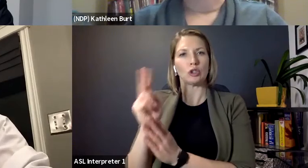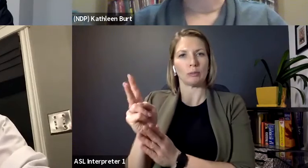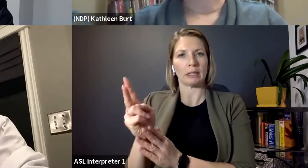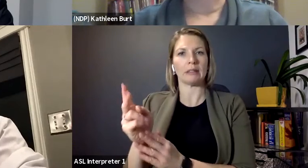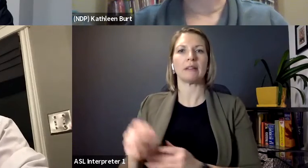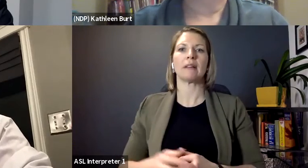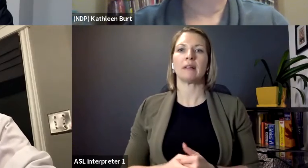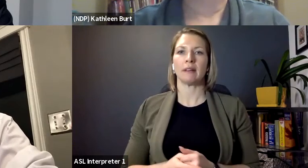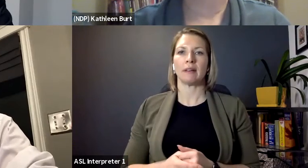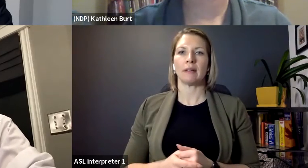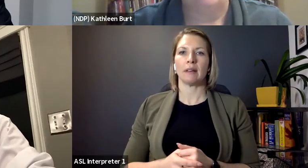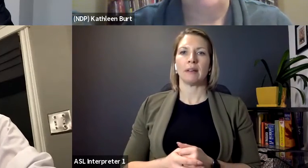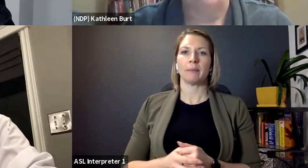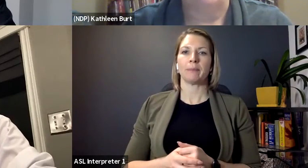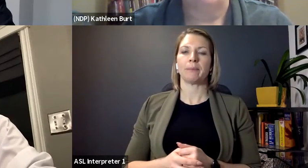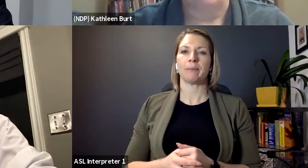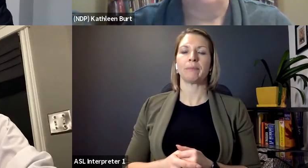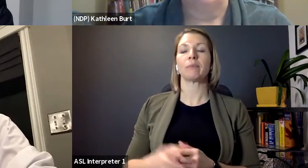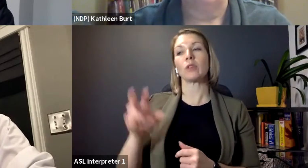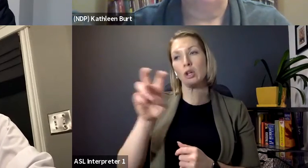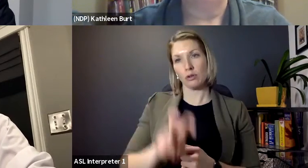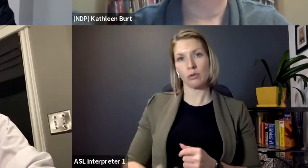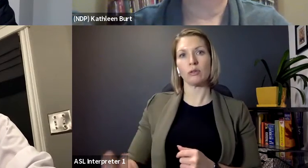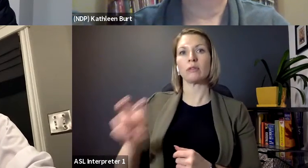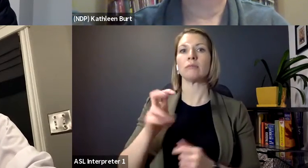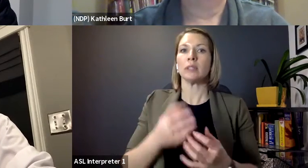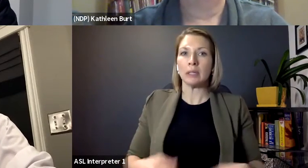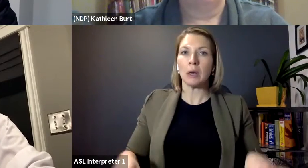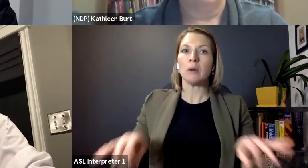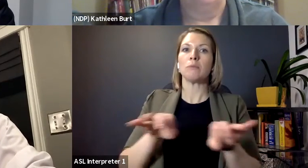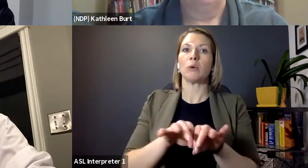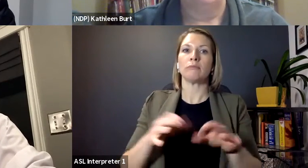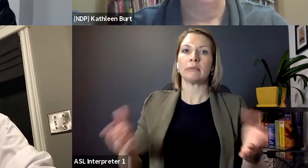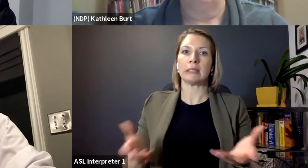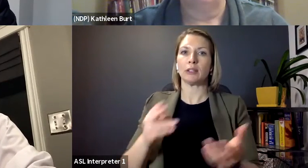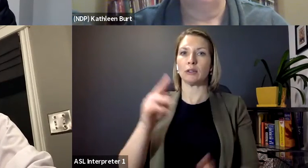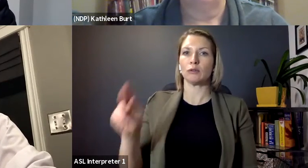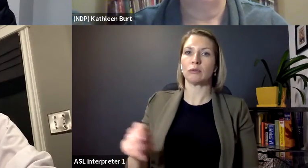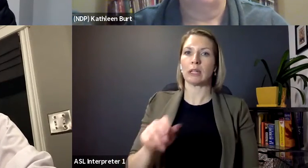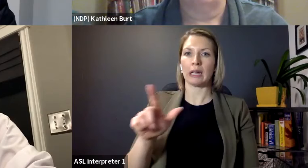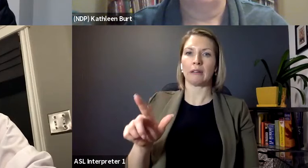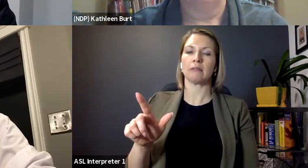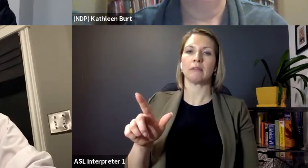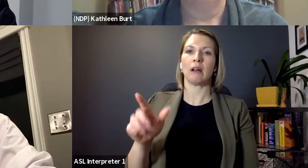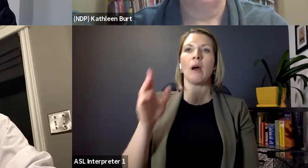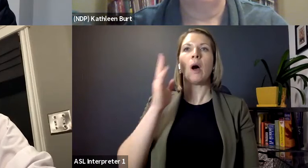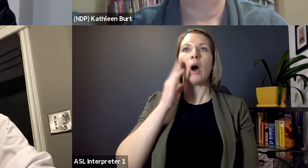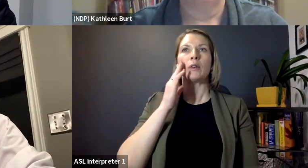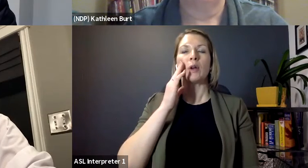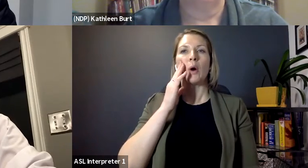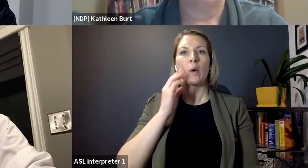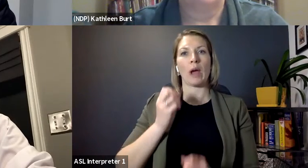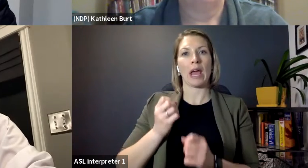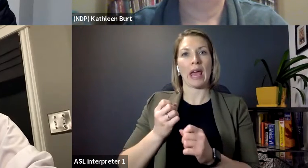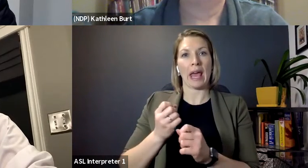Well, tourism has been a very lucrative and important industry to Newfoundland and Labrador. I know it generates over $1 billion in